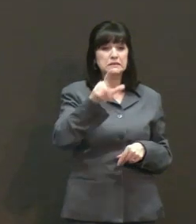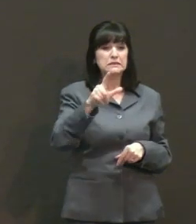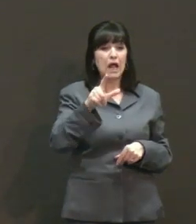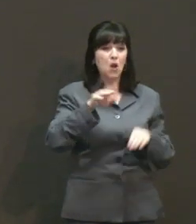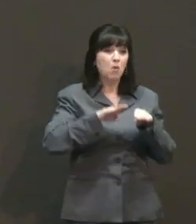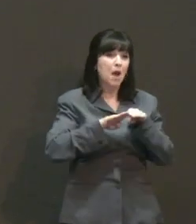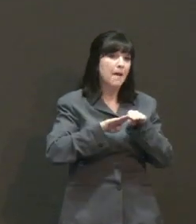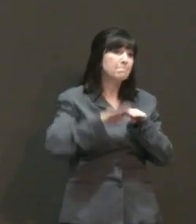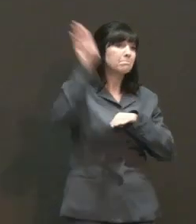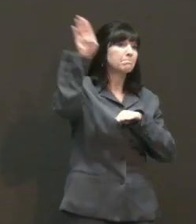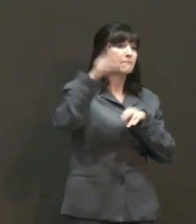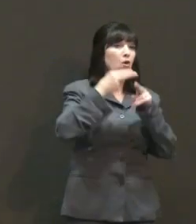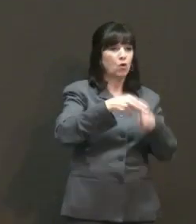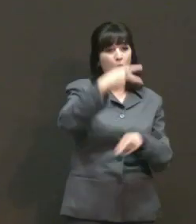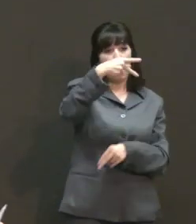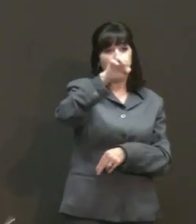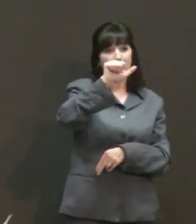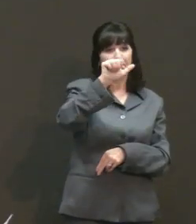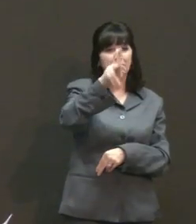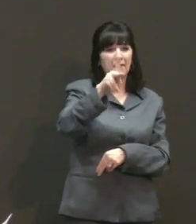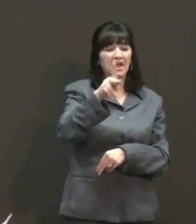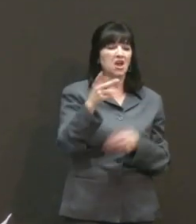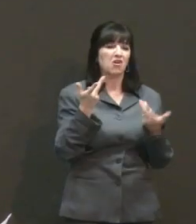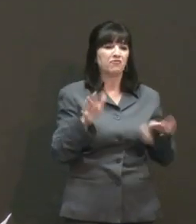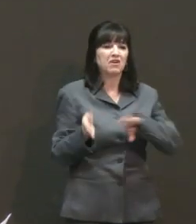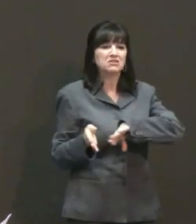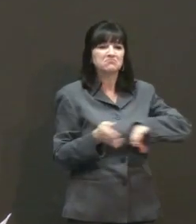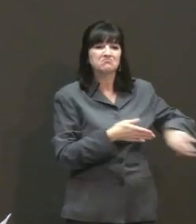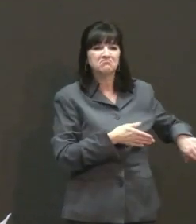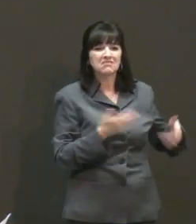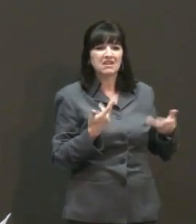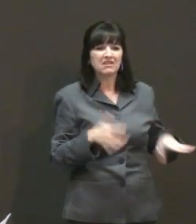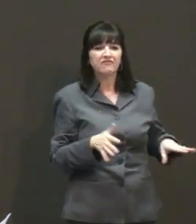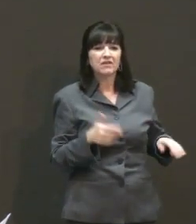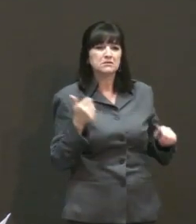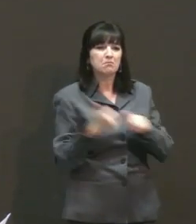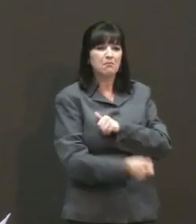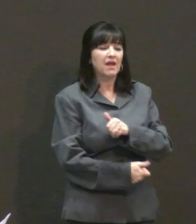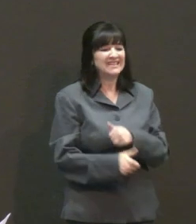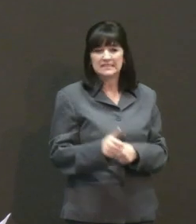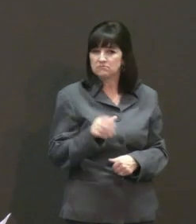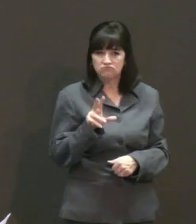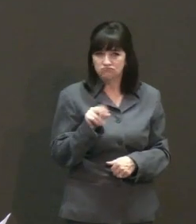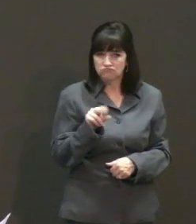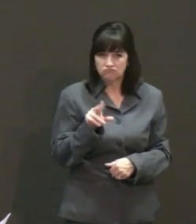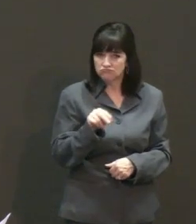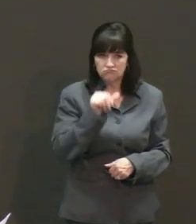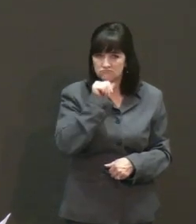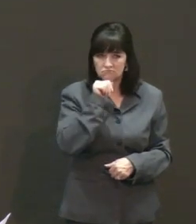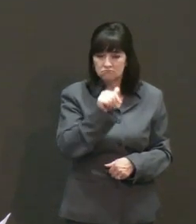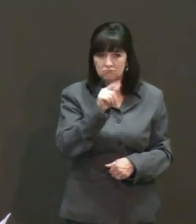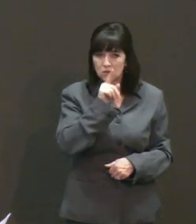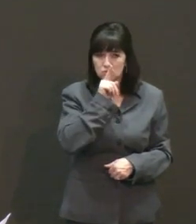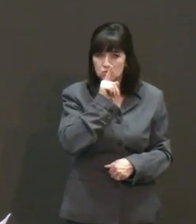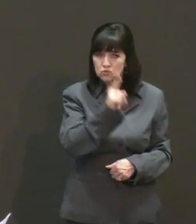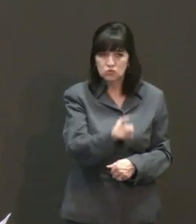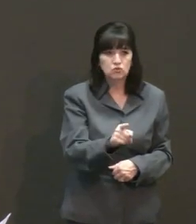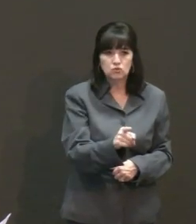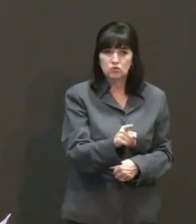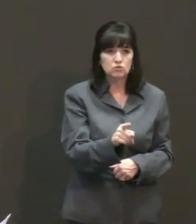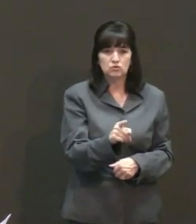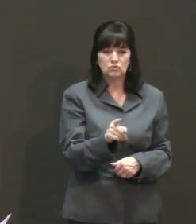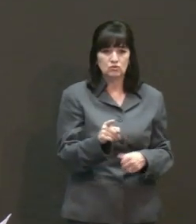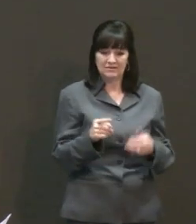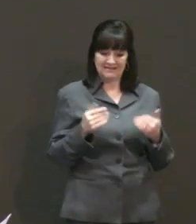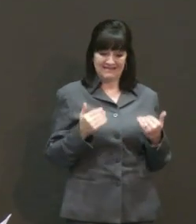projections that we have and the report from today is that the number of cases has increased again from